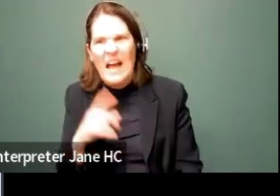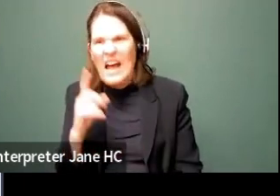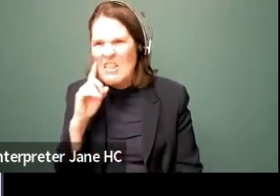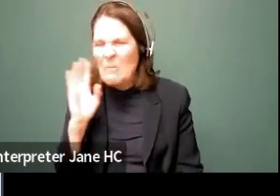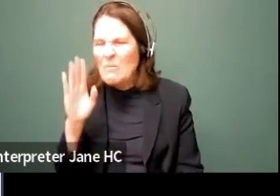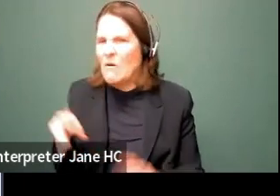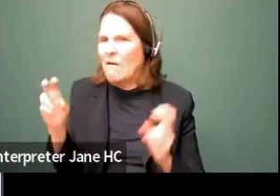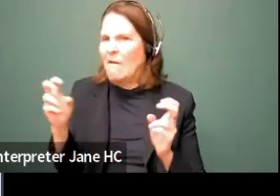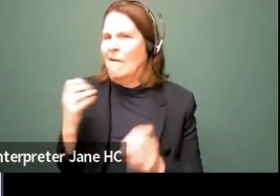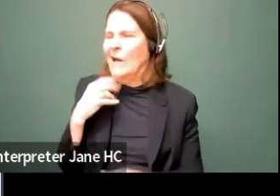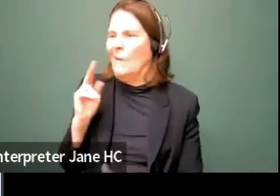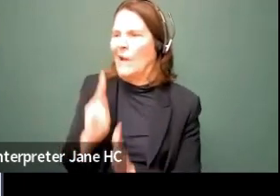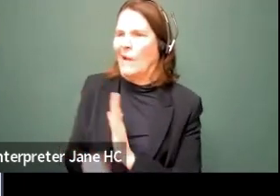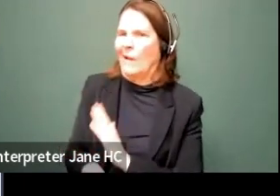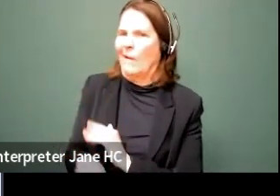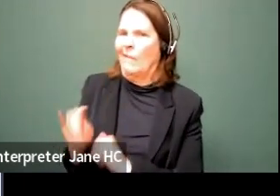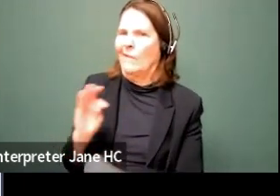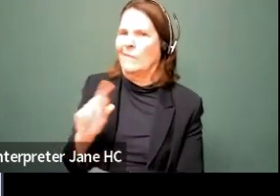it to committee.